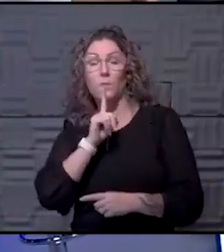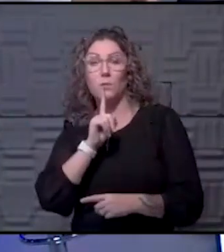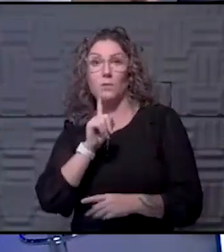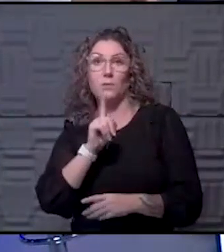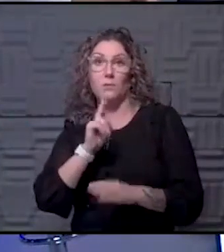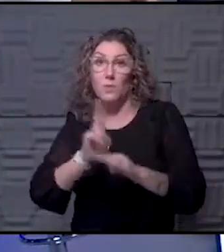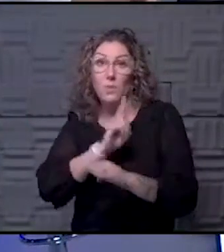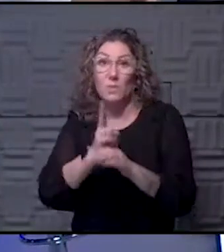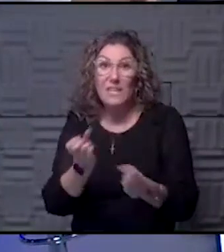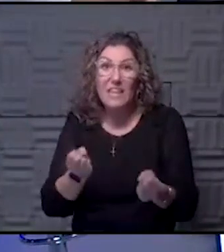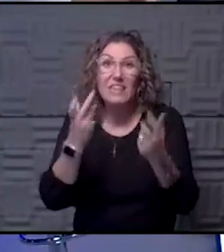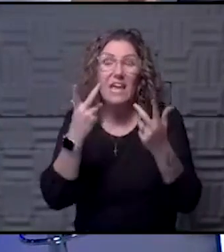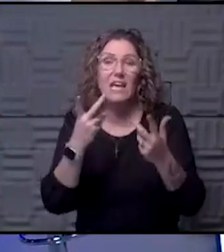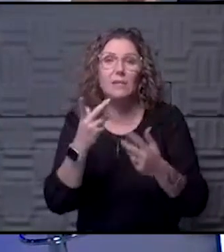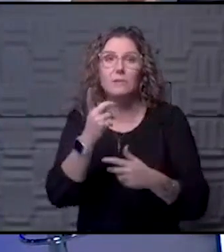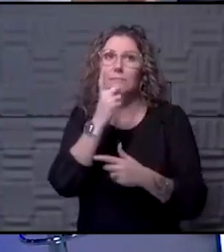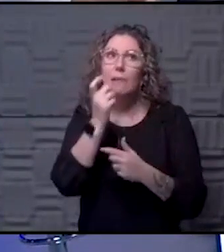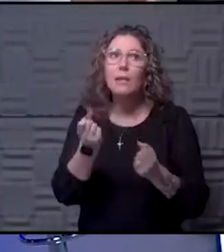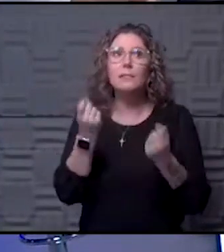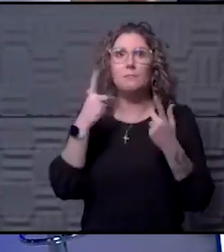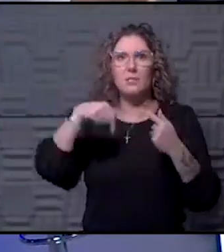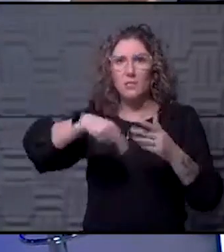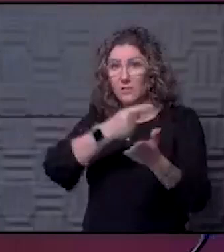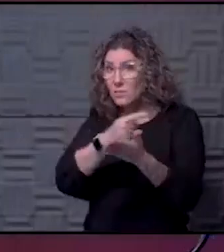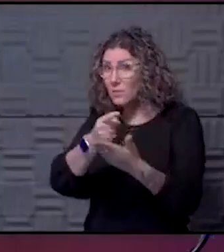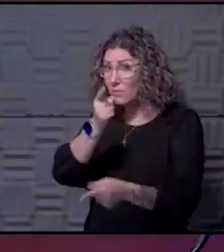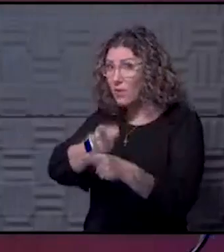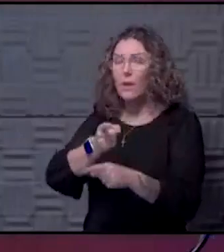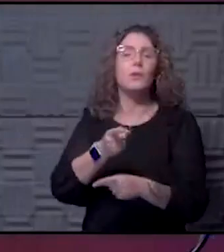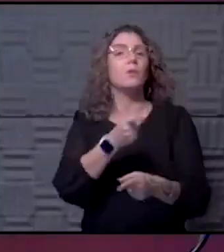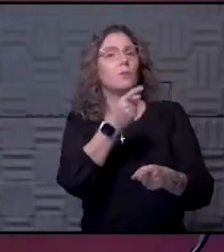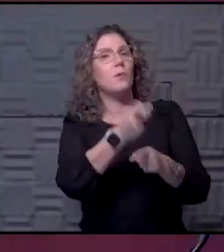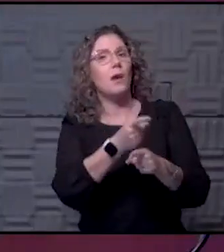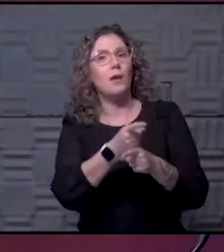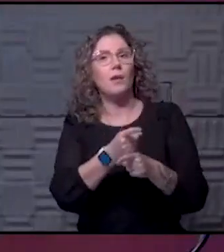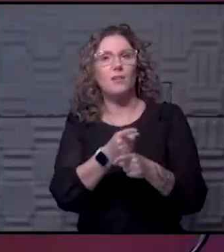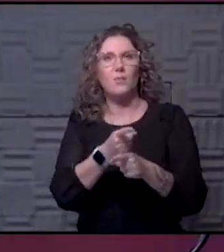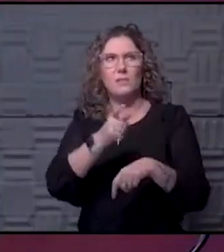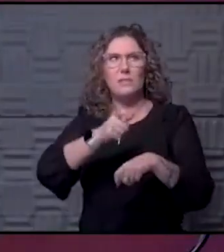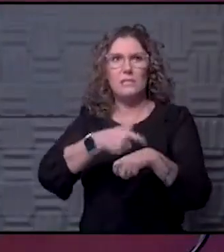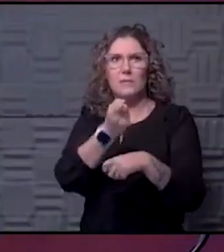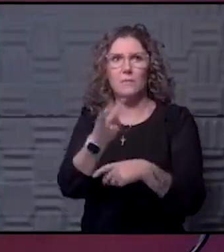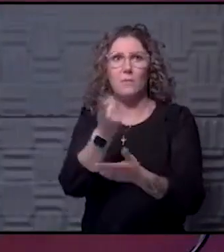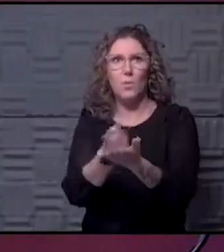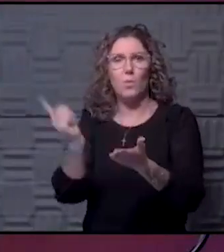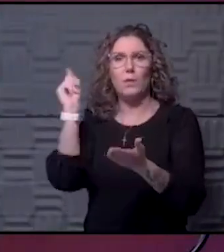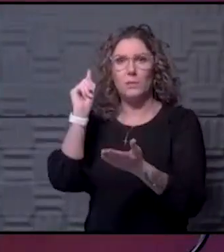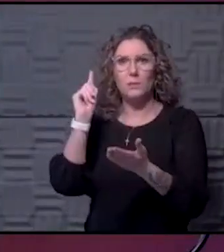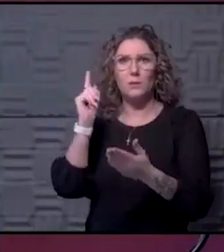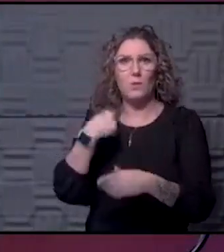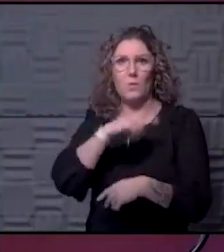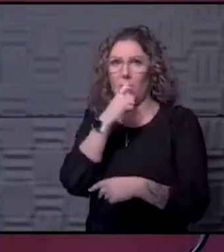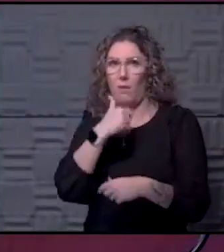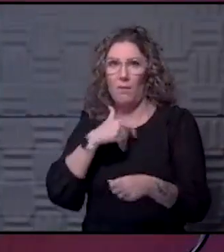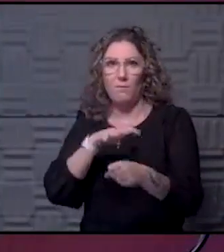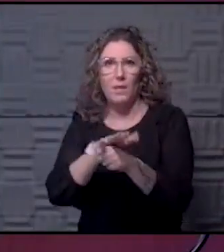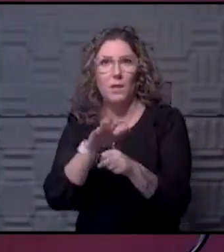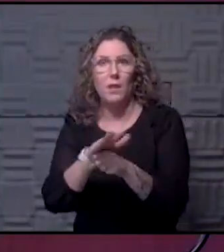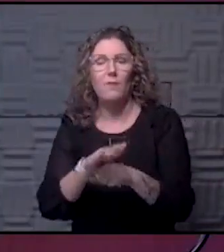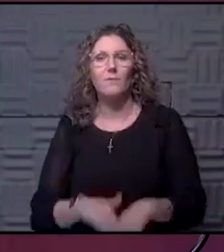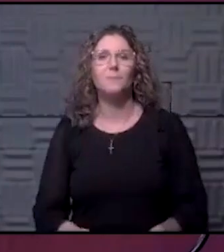devices. We're not quite so many this week, correct? Correct. Yeah. There was a time a few weeks ago we thought. Yeah. We didn't have enough. We didn't have